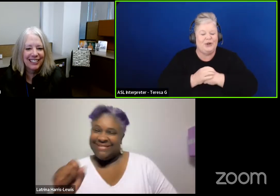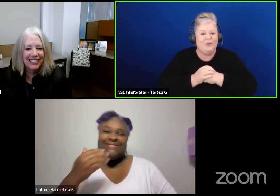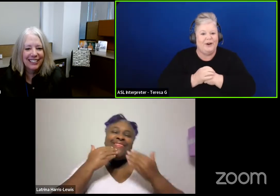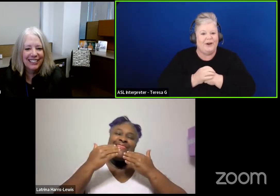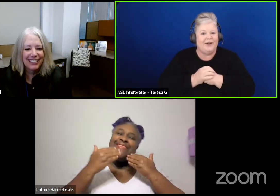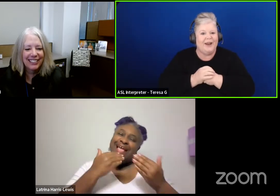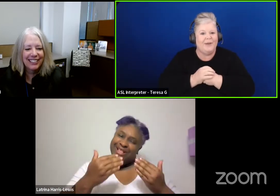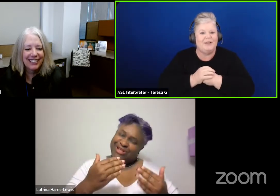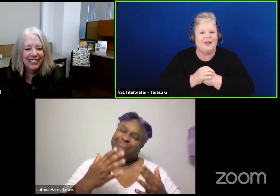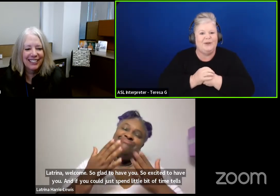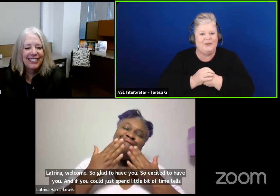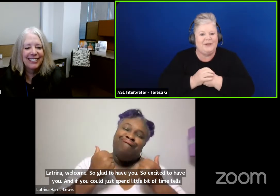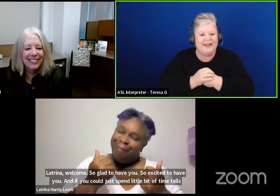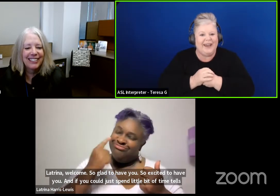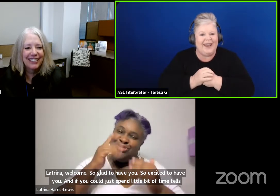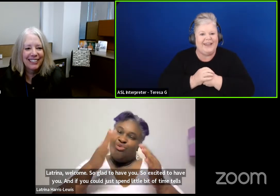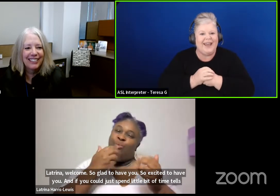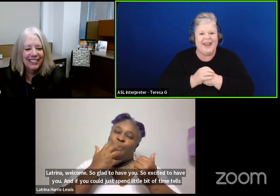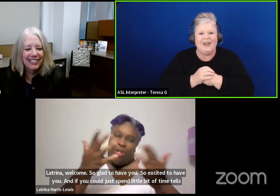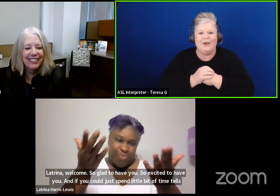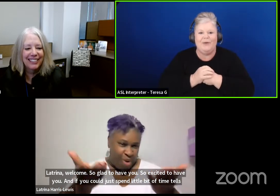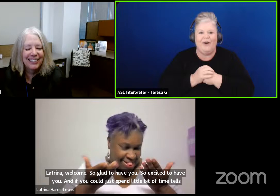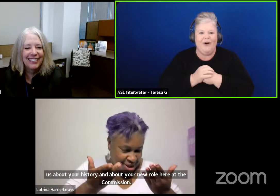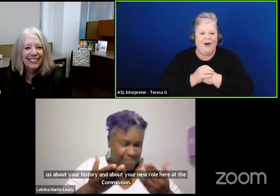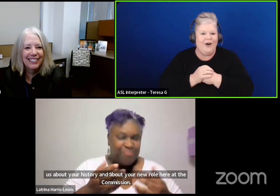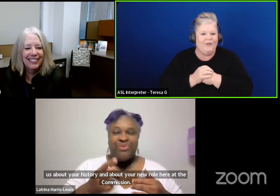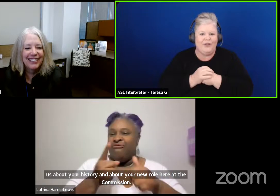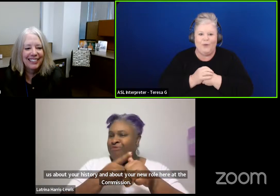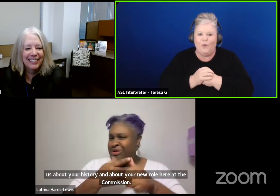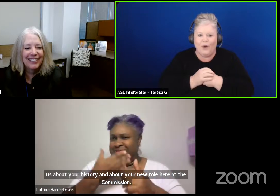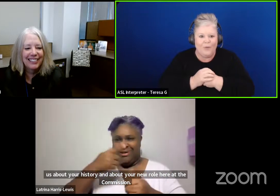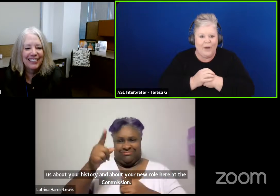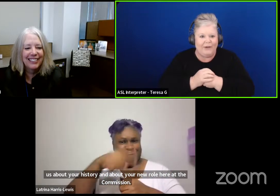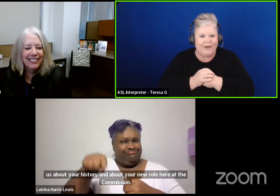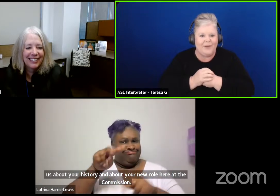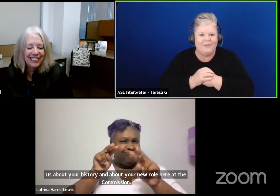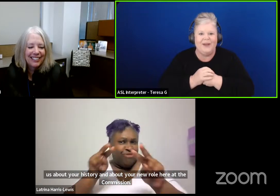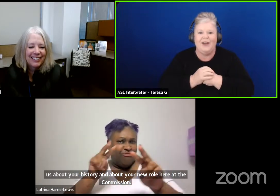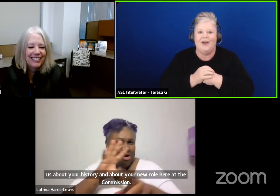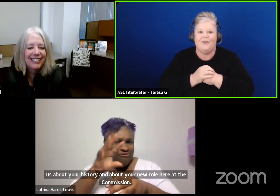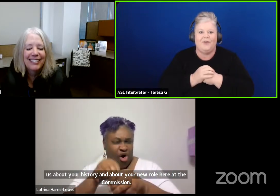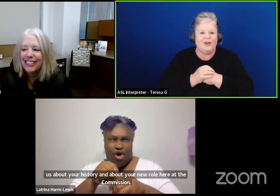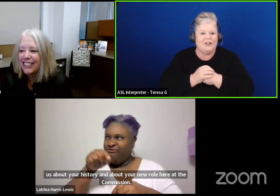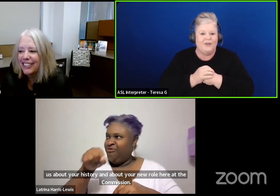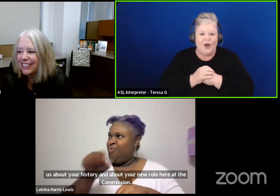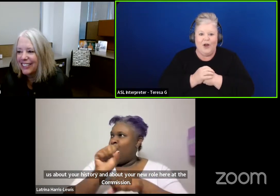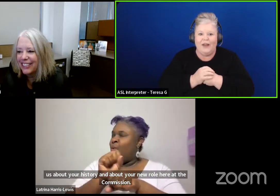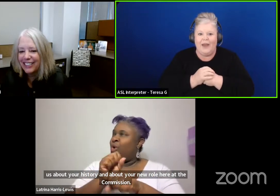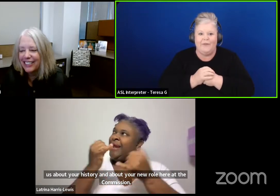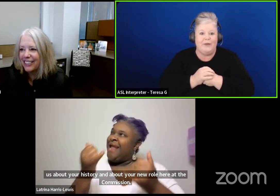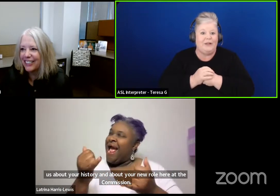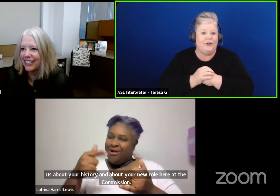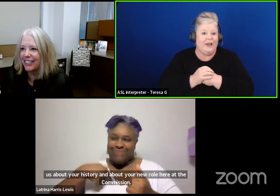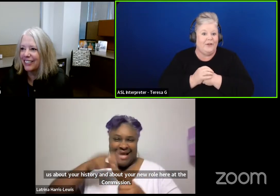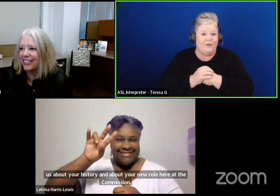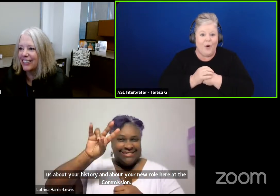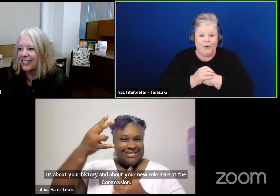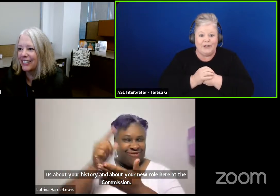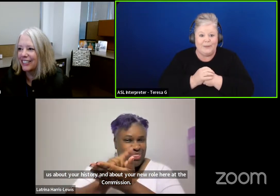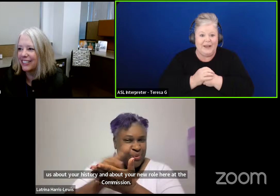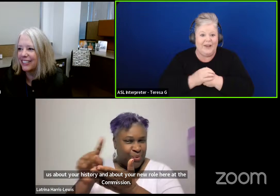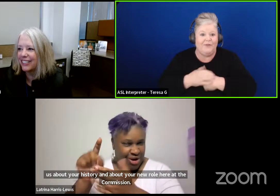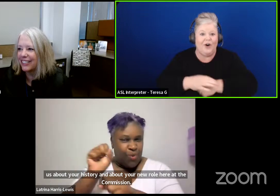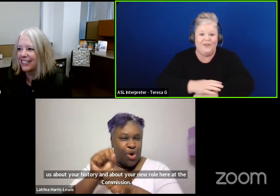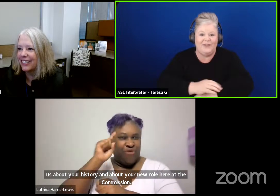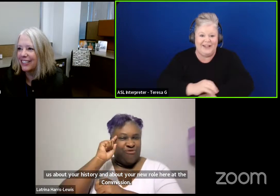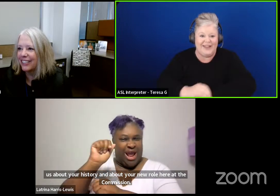Well, sure. Absolutely. Thank you all for the warm welcome. First of all, I have been looking forward